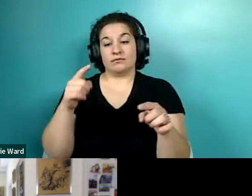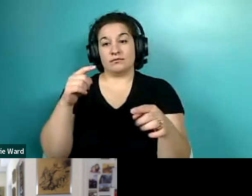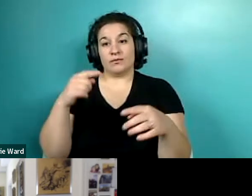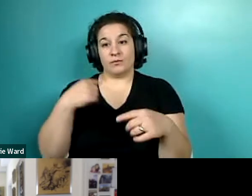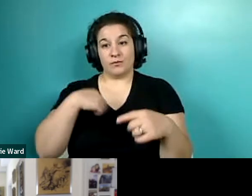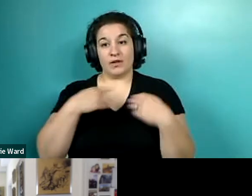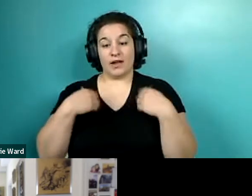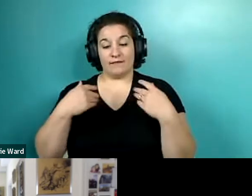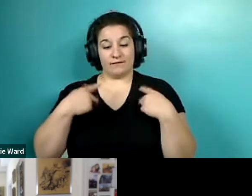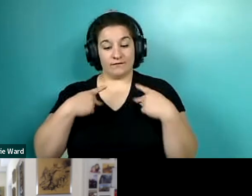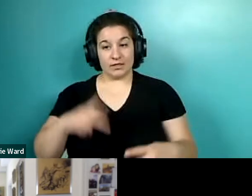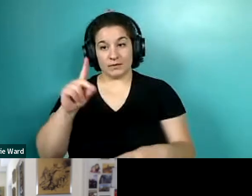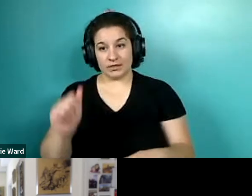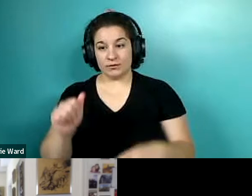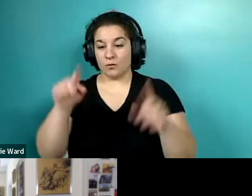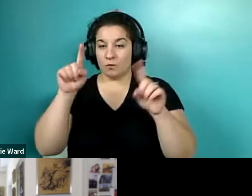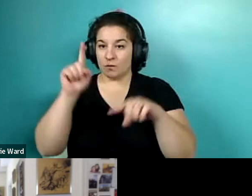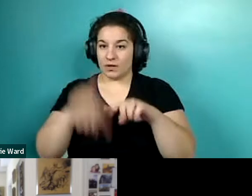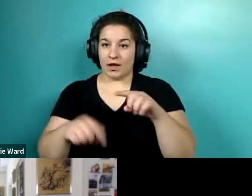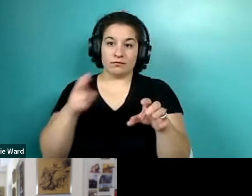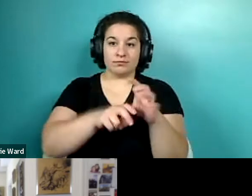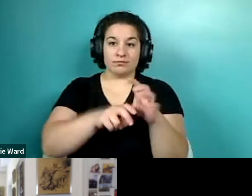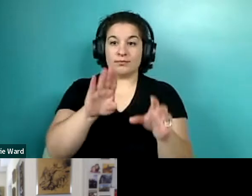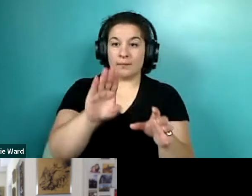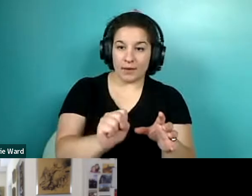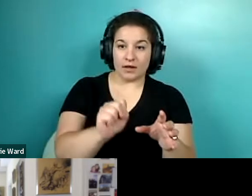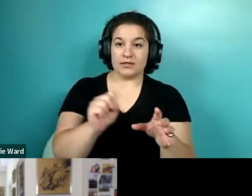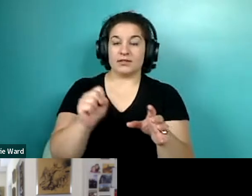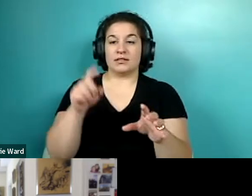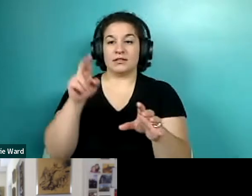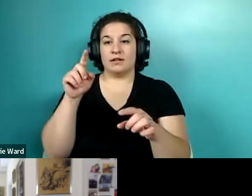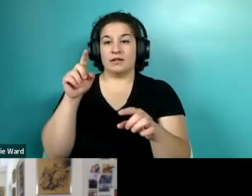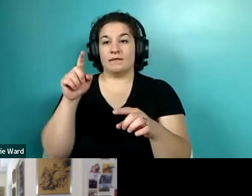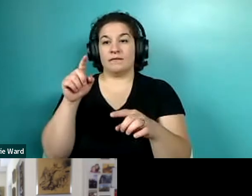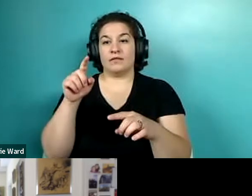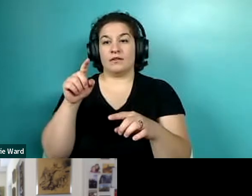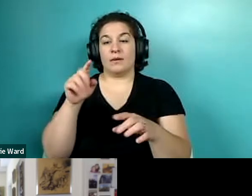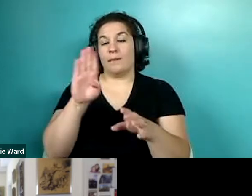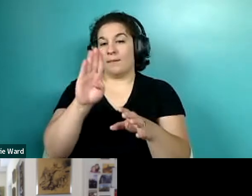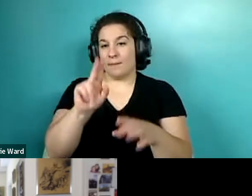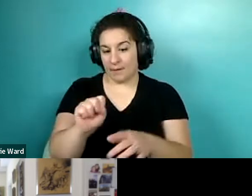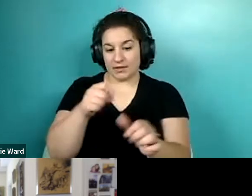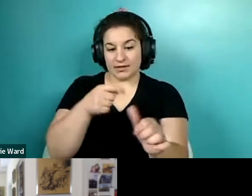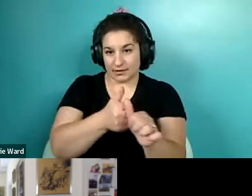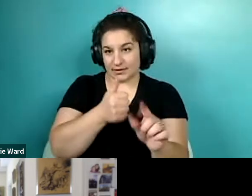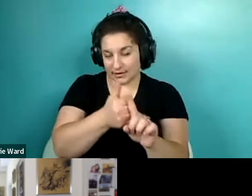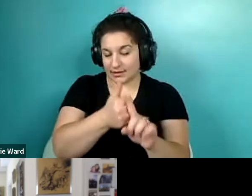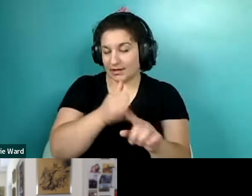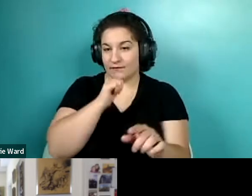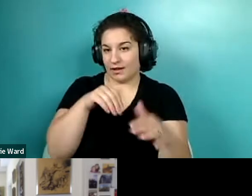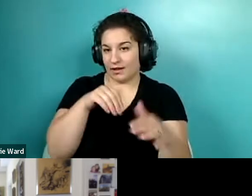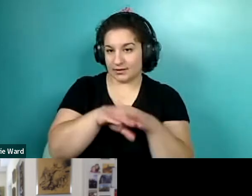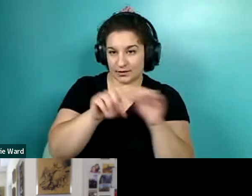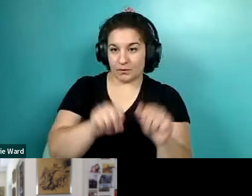take buses. We couldn't do many other things. Not because we couldn't, but the buses weren't accessible. So I think the